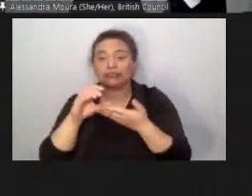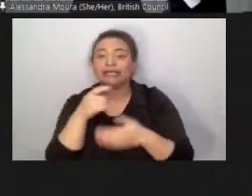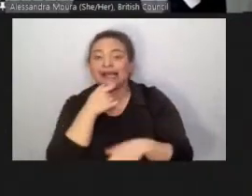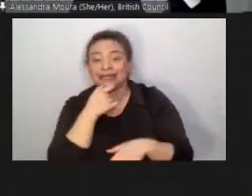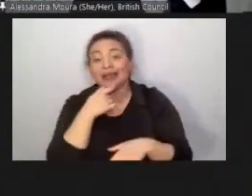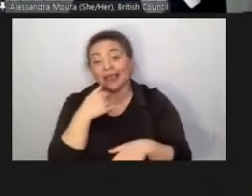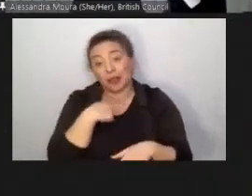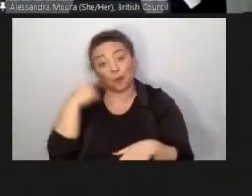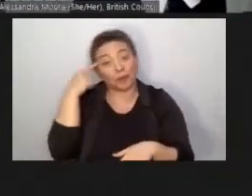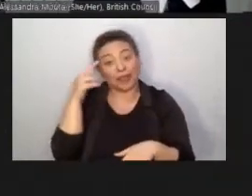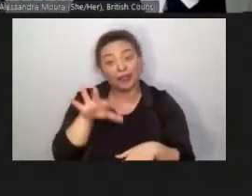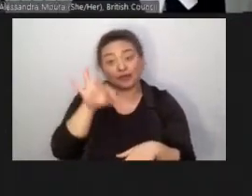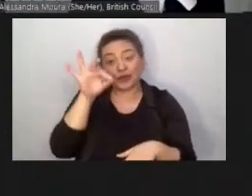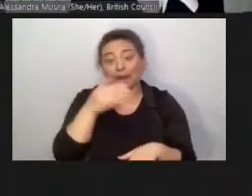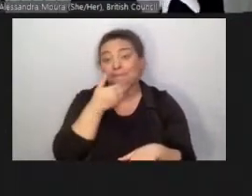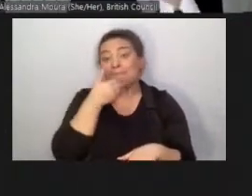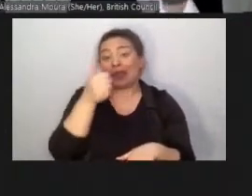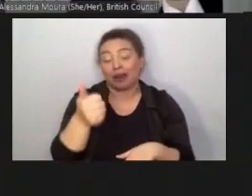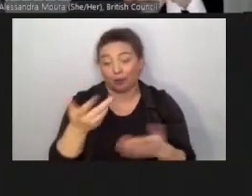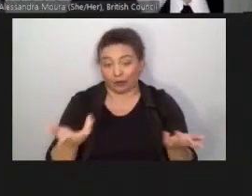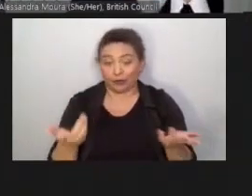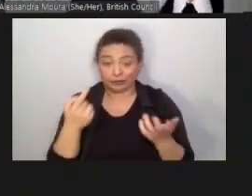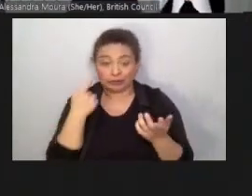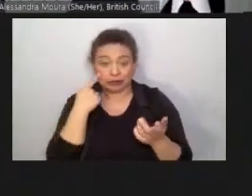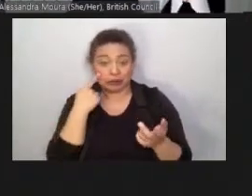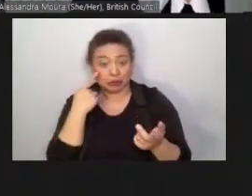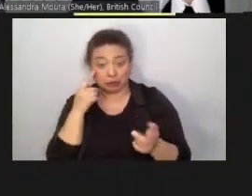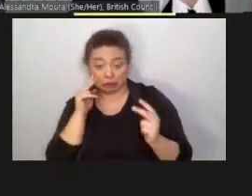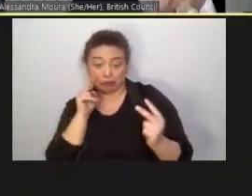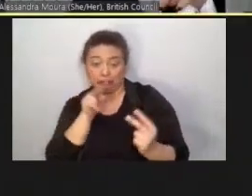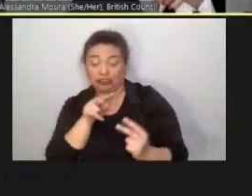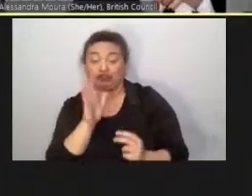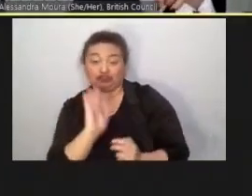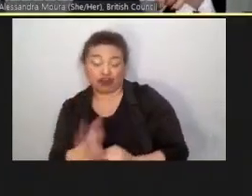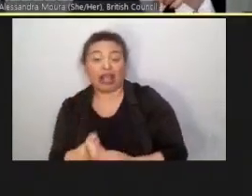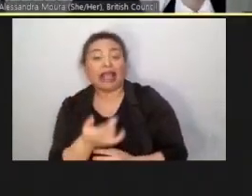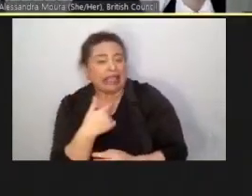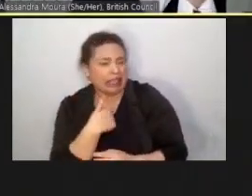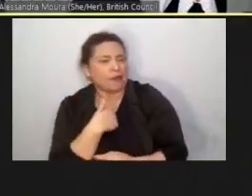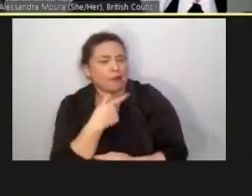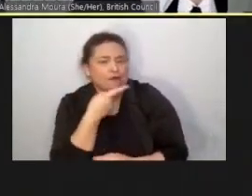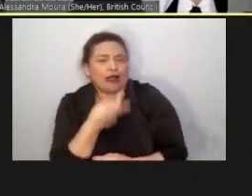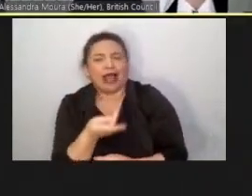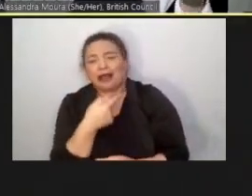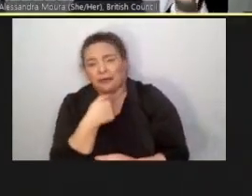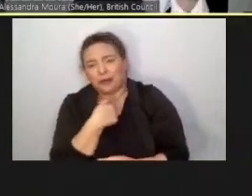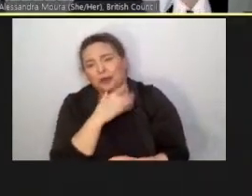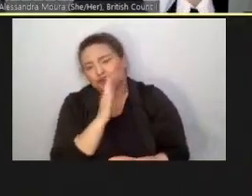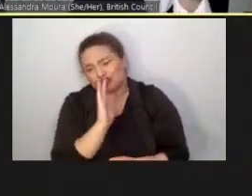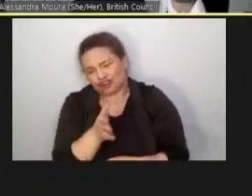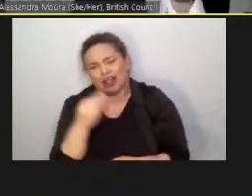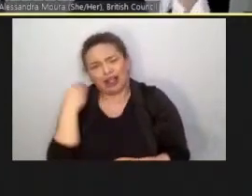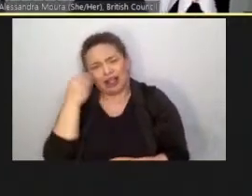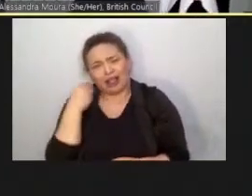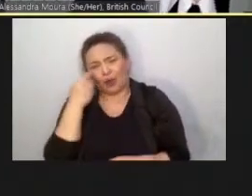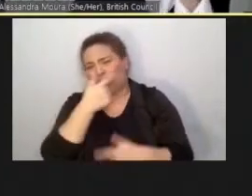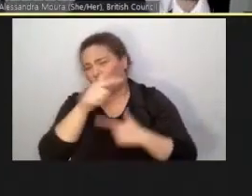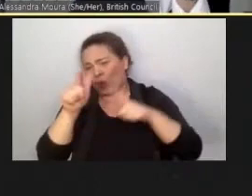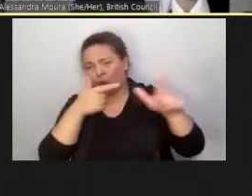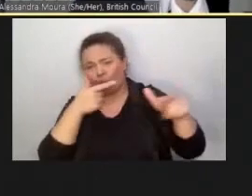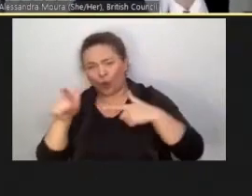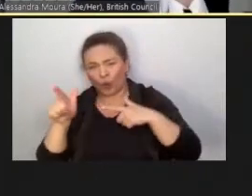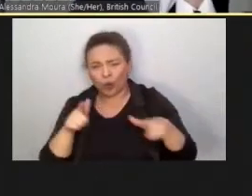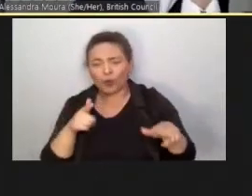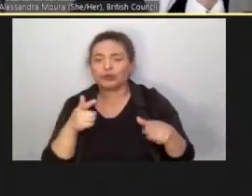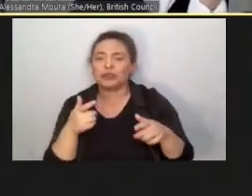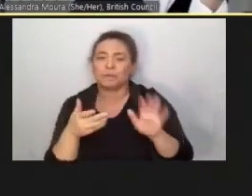lot of different frameworks. So I'm a big fan of this. Brilliant. Just so you know, just in the Yeah. closing sessions